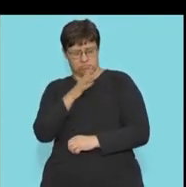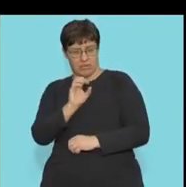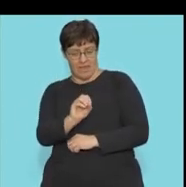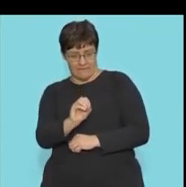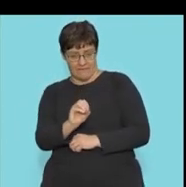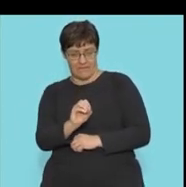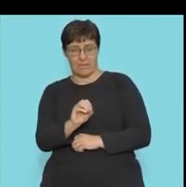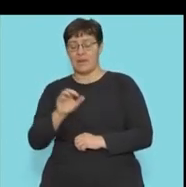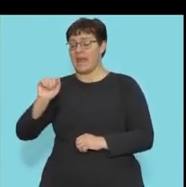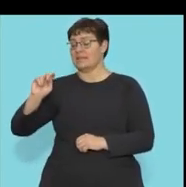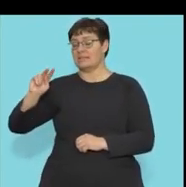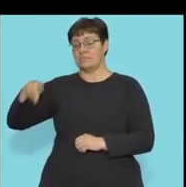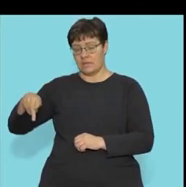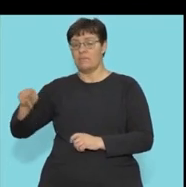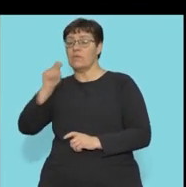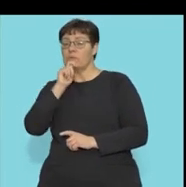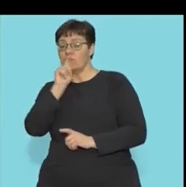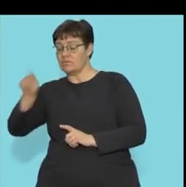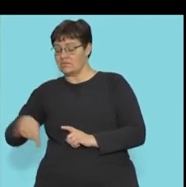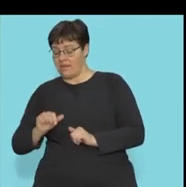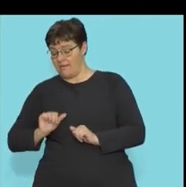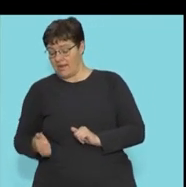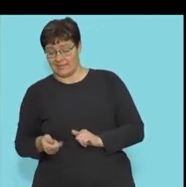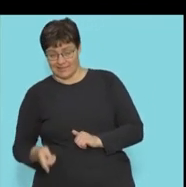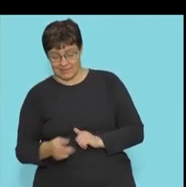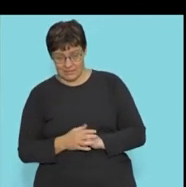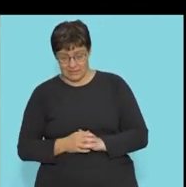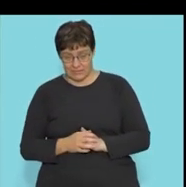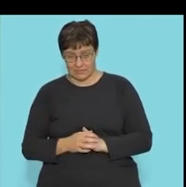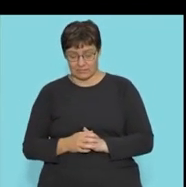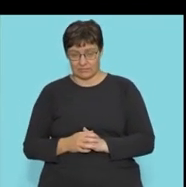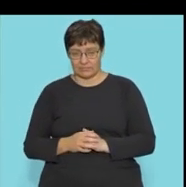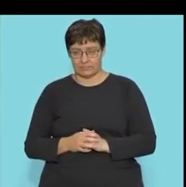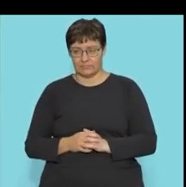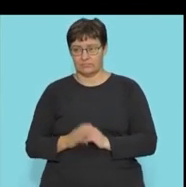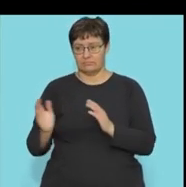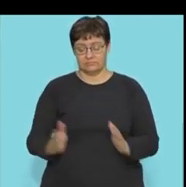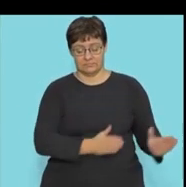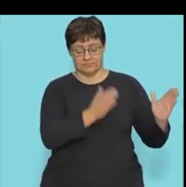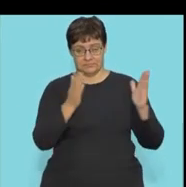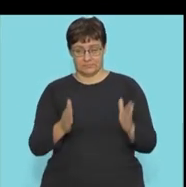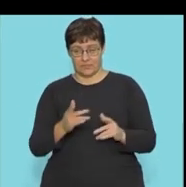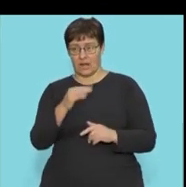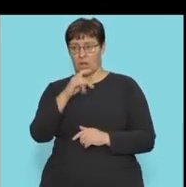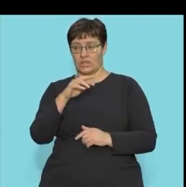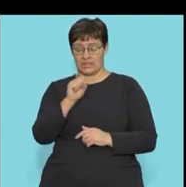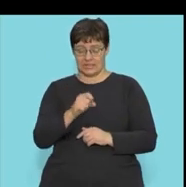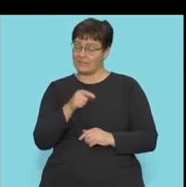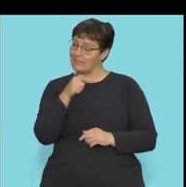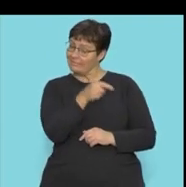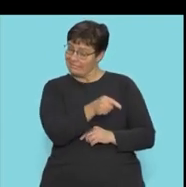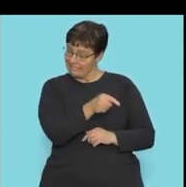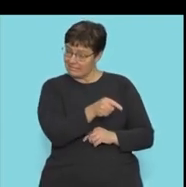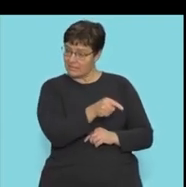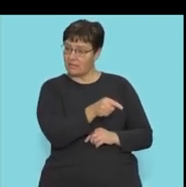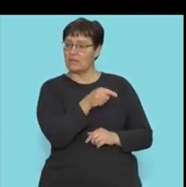now in the form of ATP, are used in the next steps. Right, so that's glycolysis. We